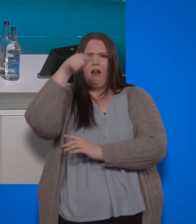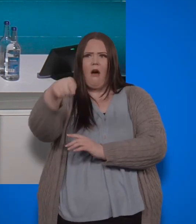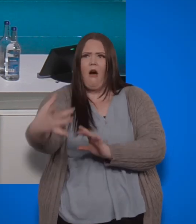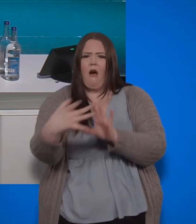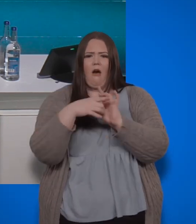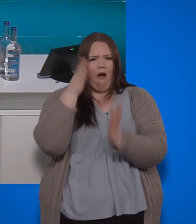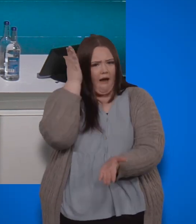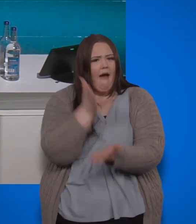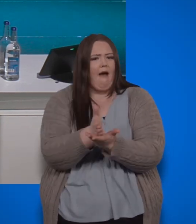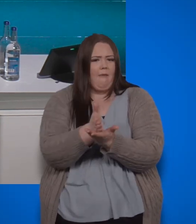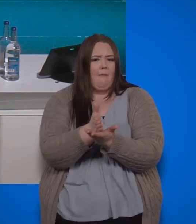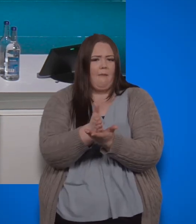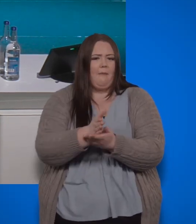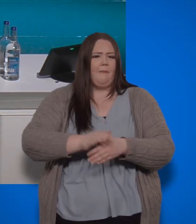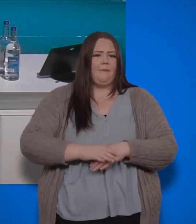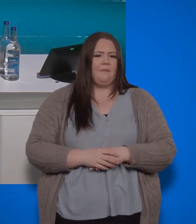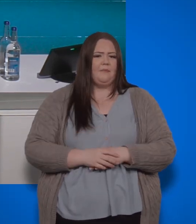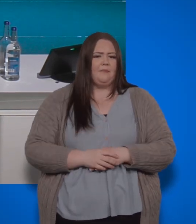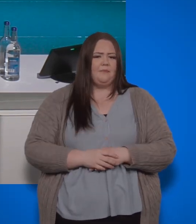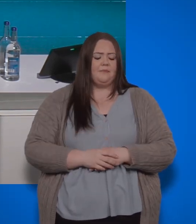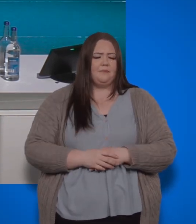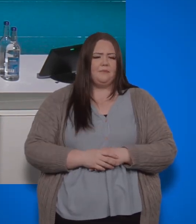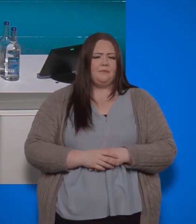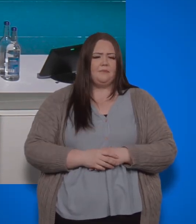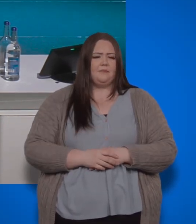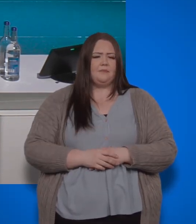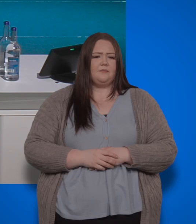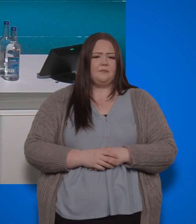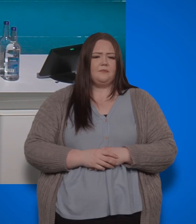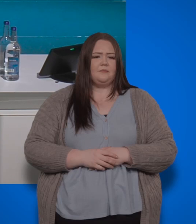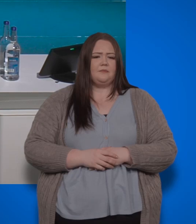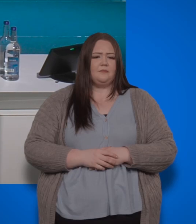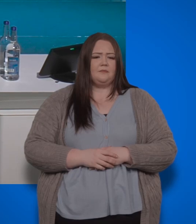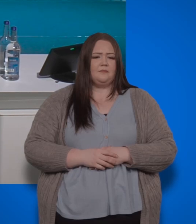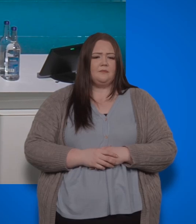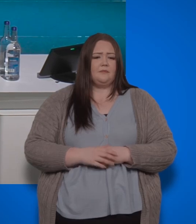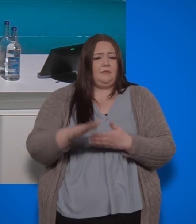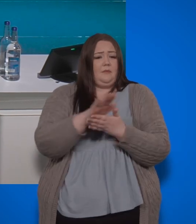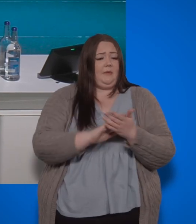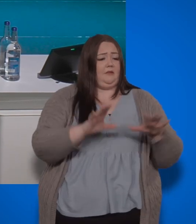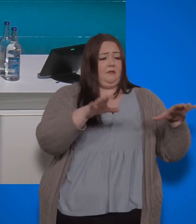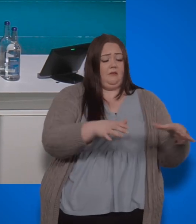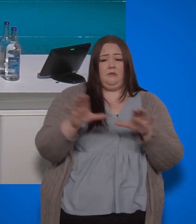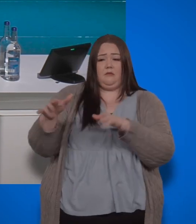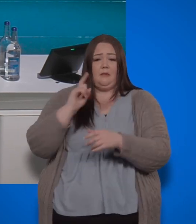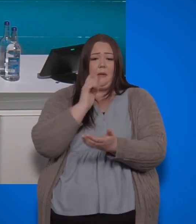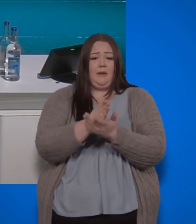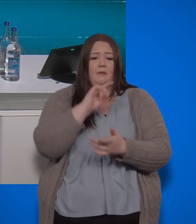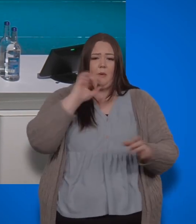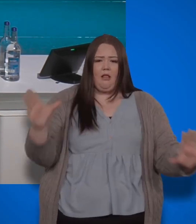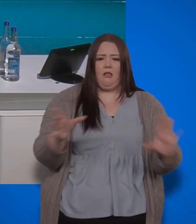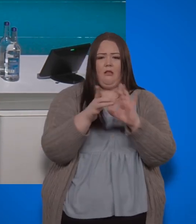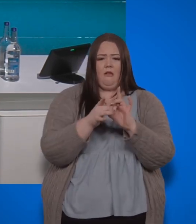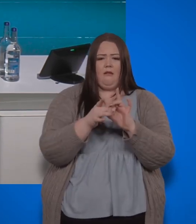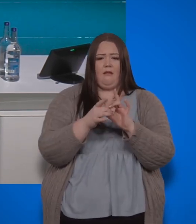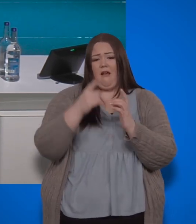discover actually new relevance of a historic orthodox understanding that actually